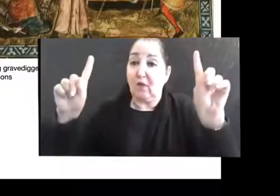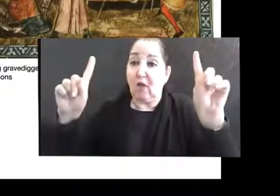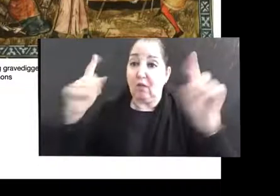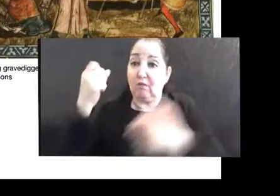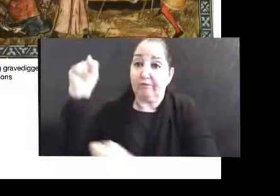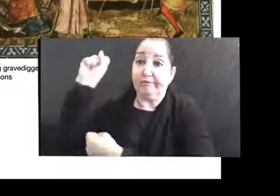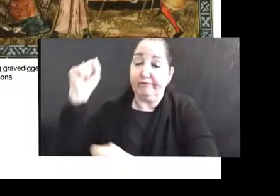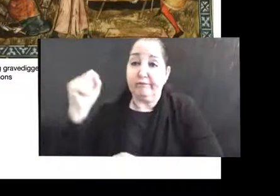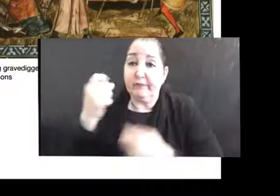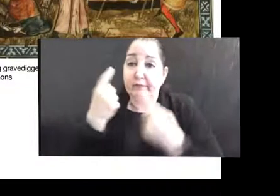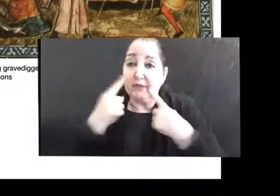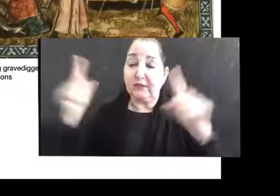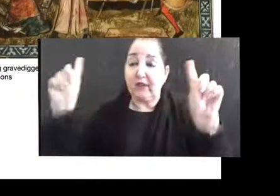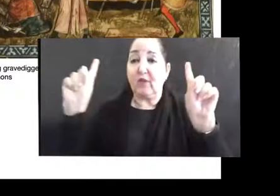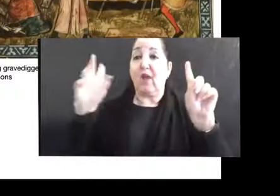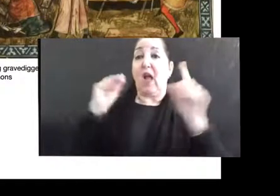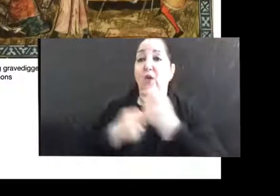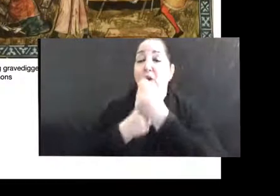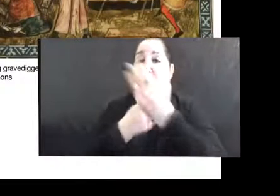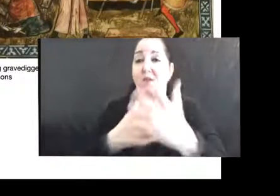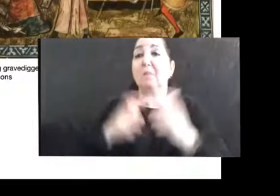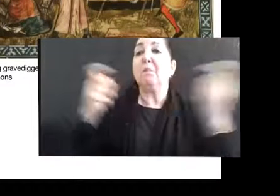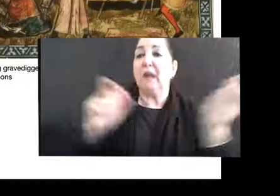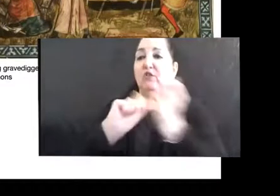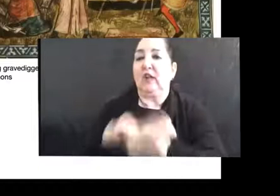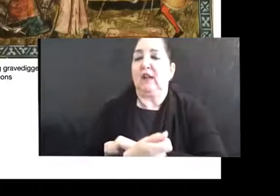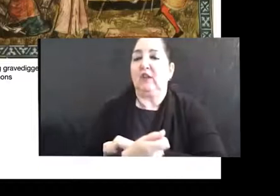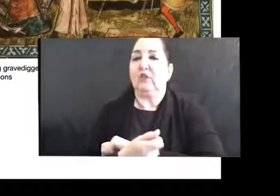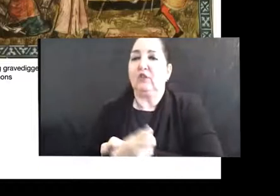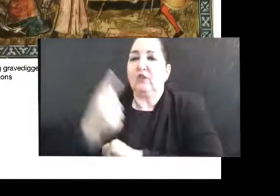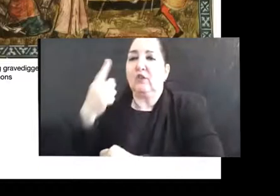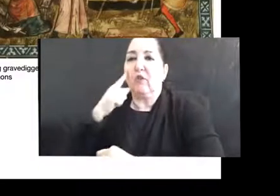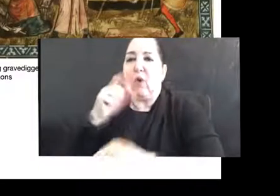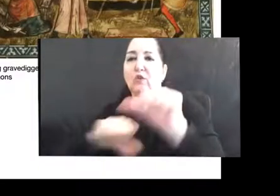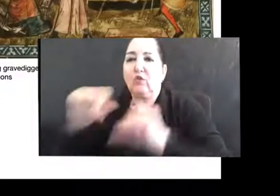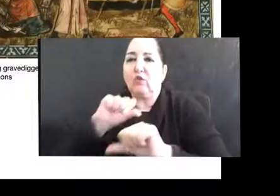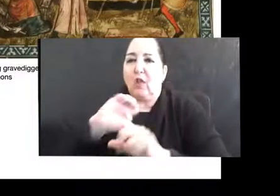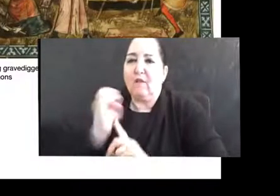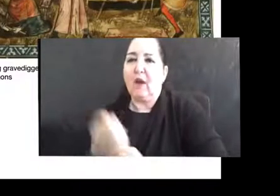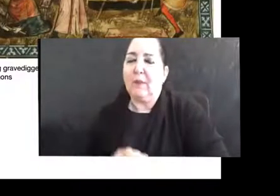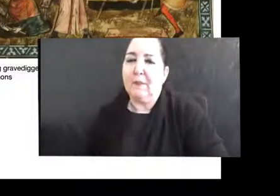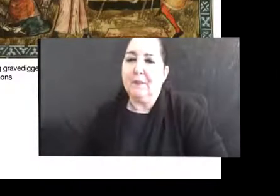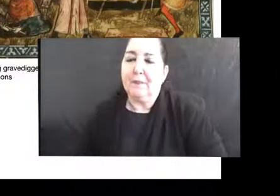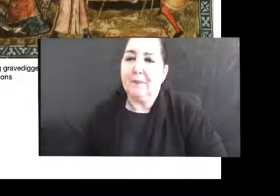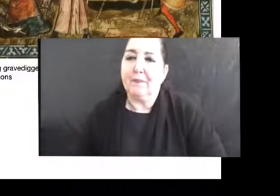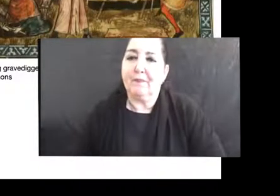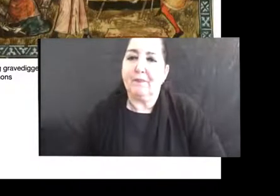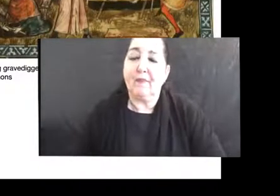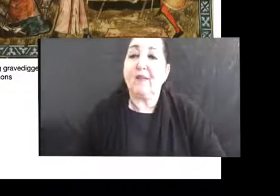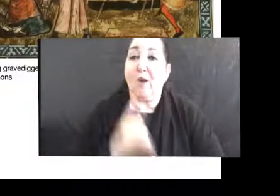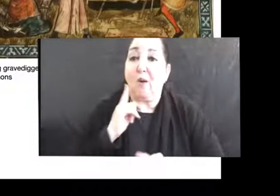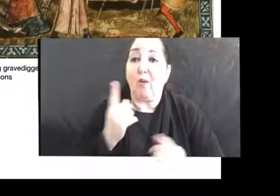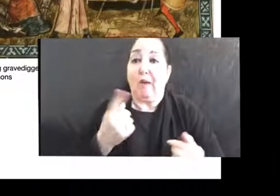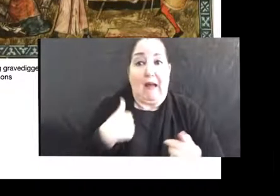times, and extreme, and bring about, you know, very radical change socially. So